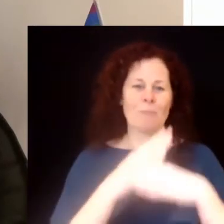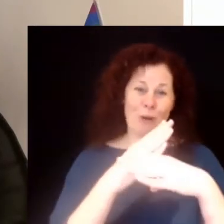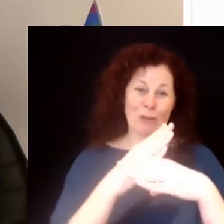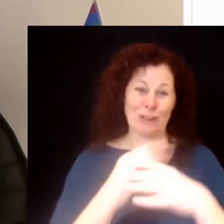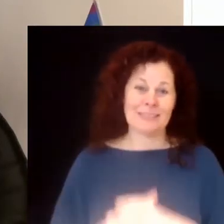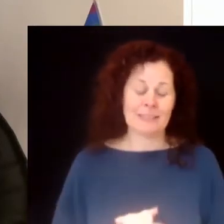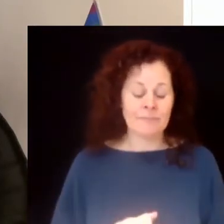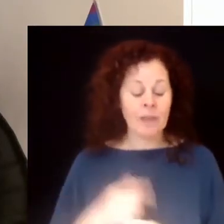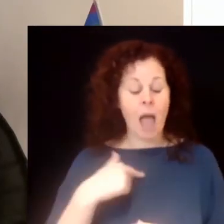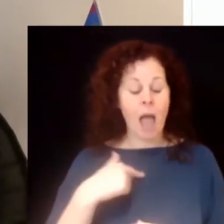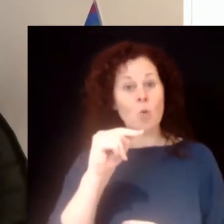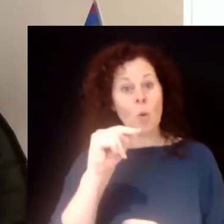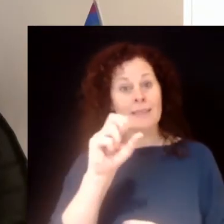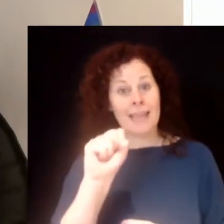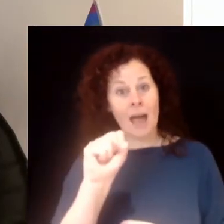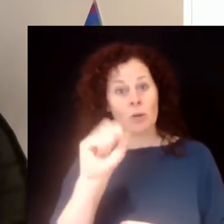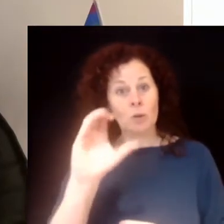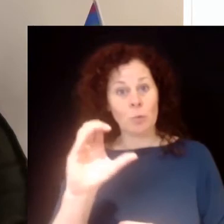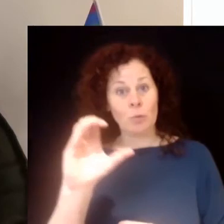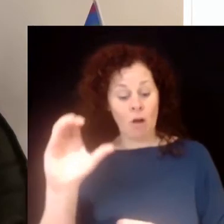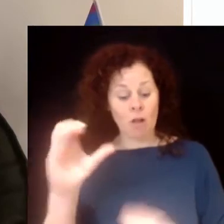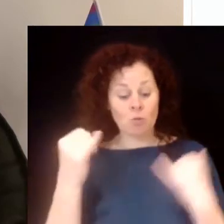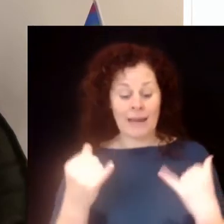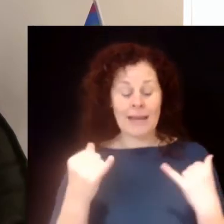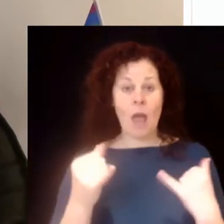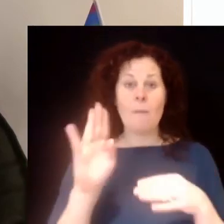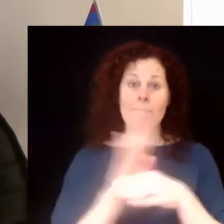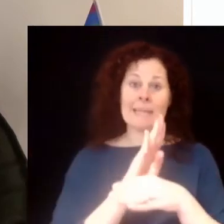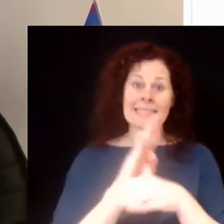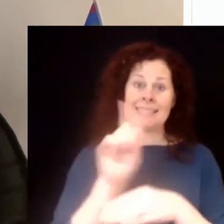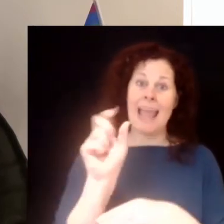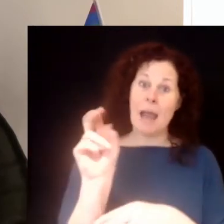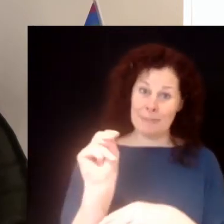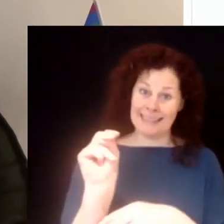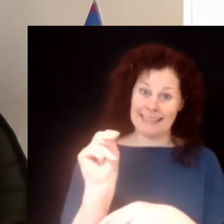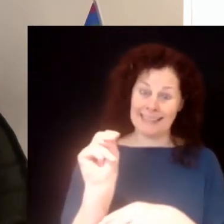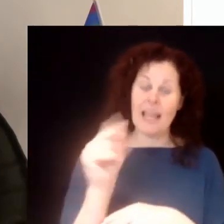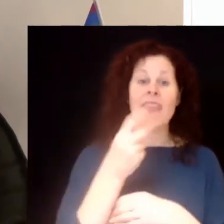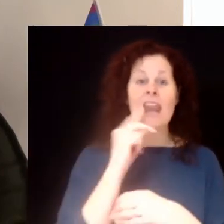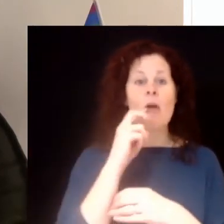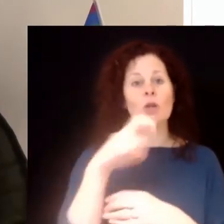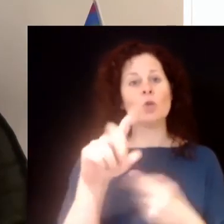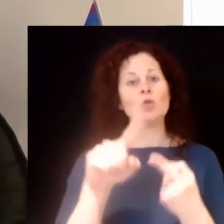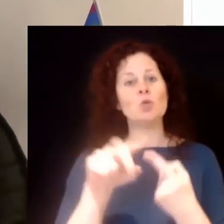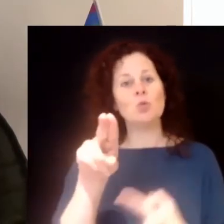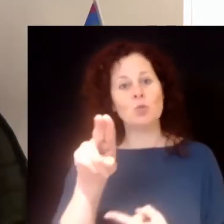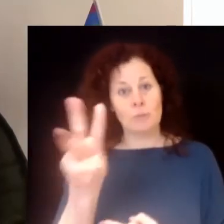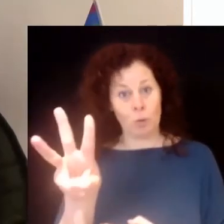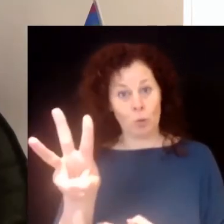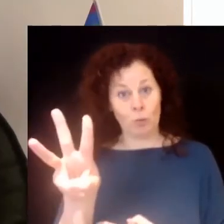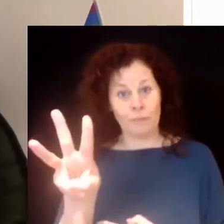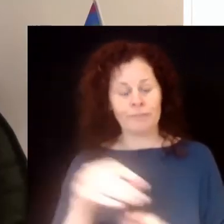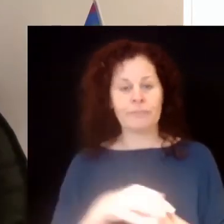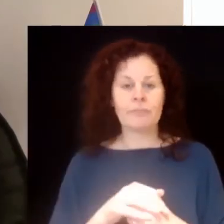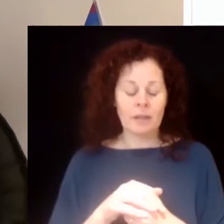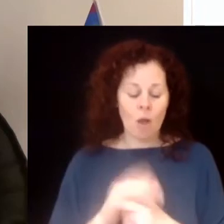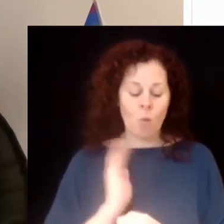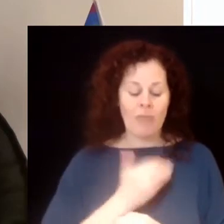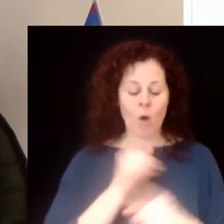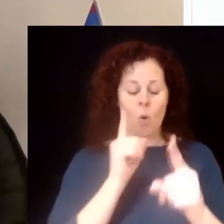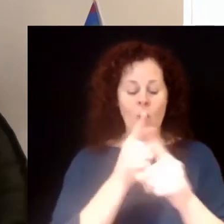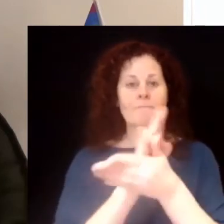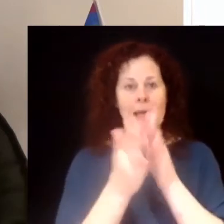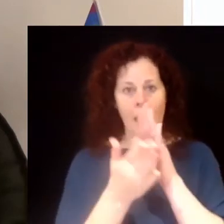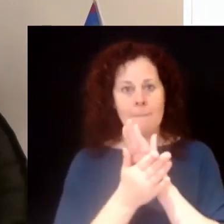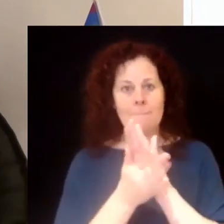Washington, where I will continue my education in business administration while fulfilling the prerequisites for dental school. Throughout my undergrad, I will take courses that address